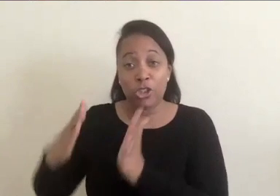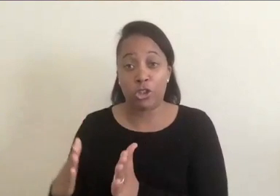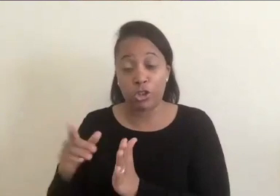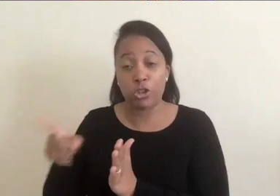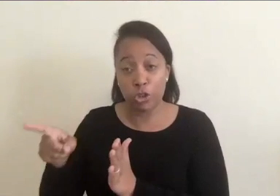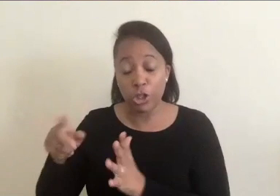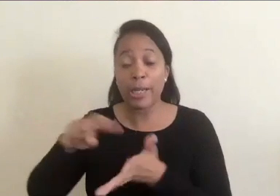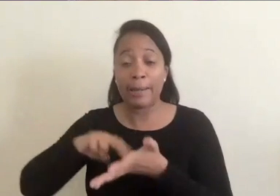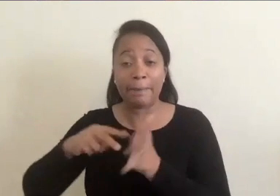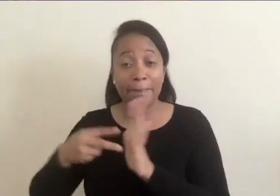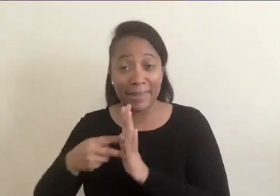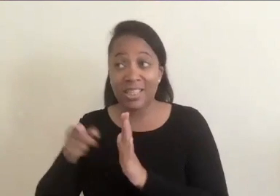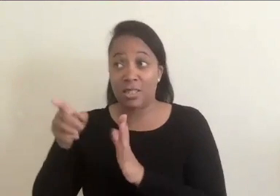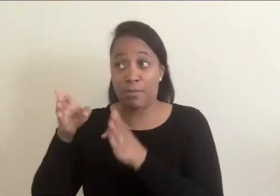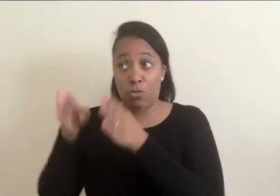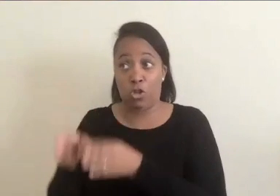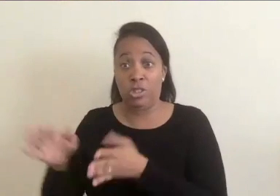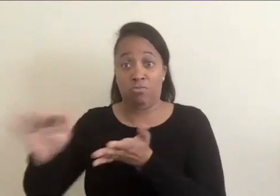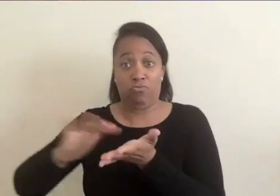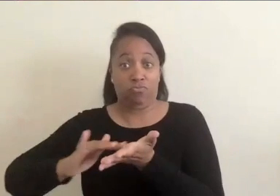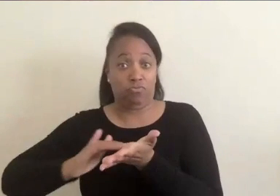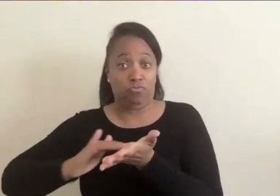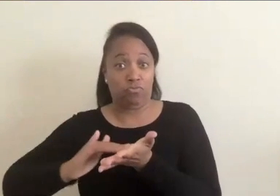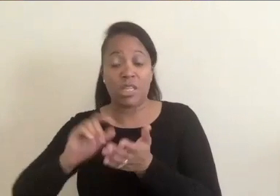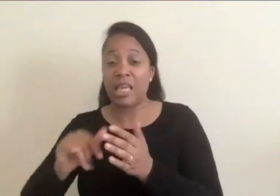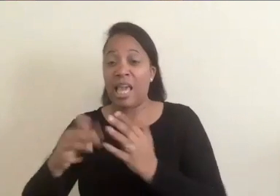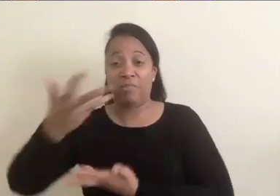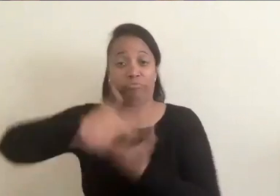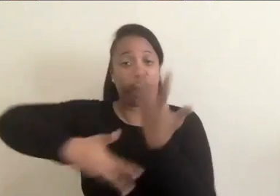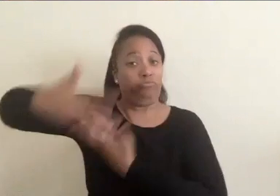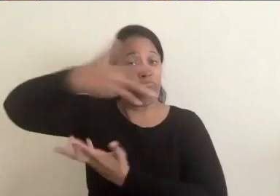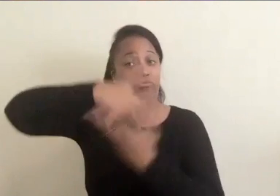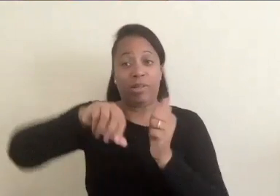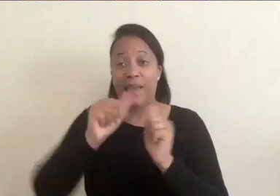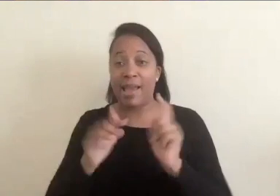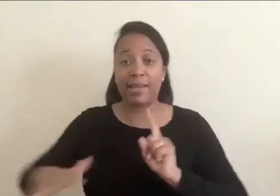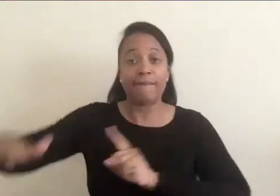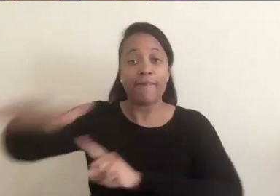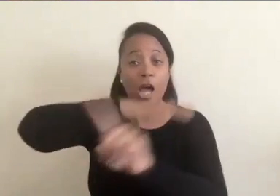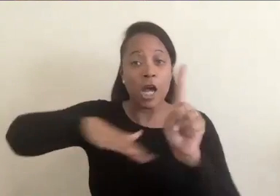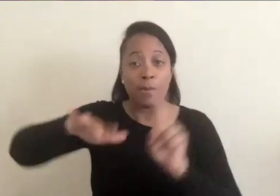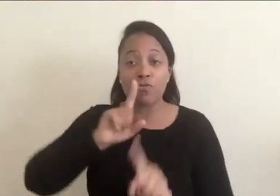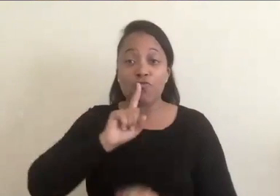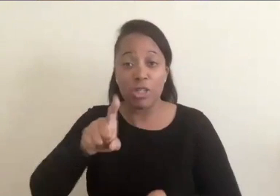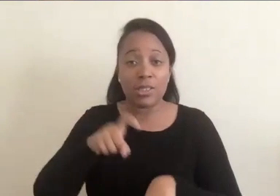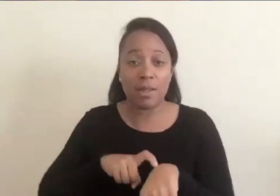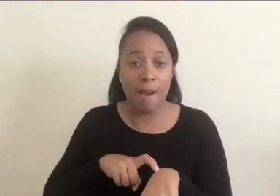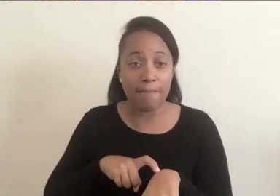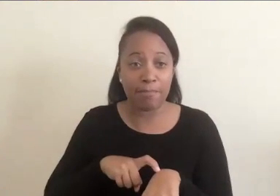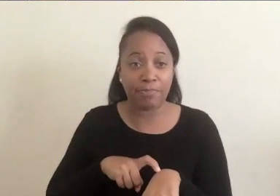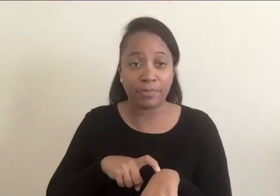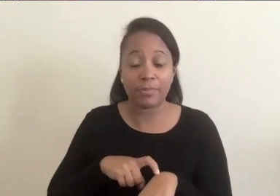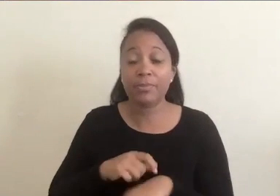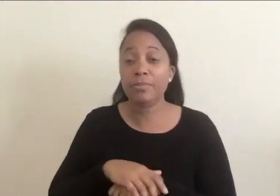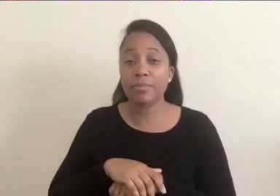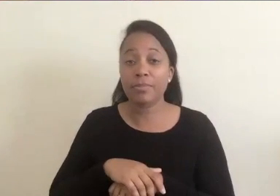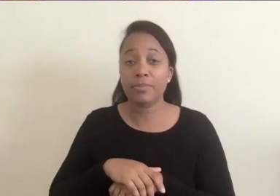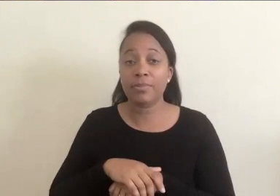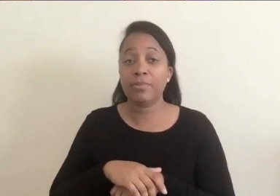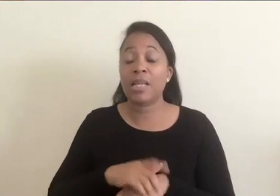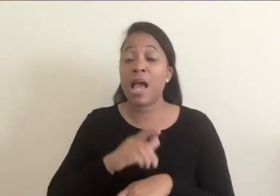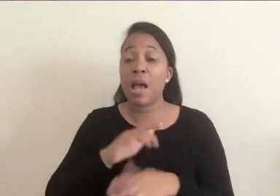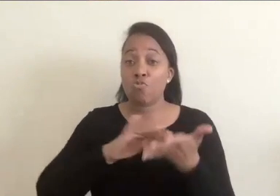allows for the end user to interact in real time with almost any environment. It's worth mentioning here that real-time Braille cart is not a